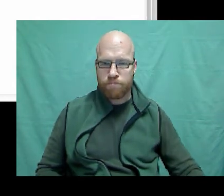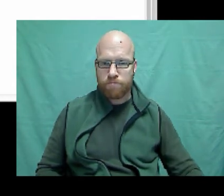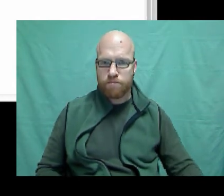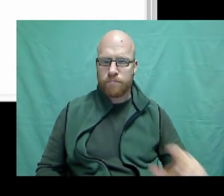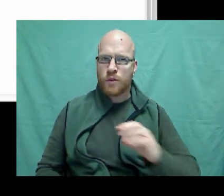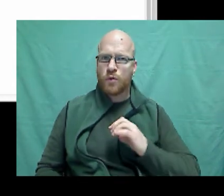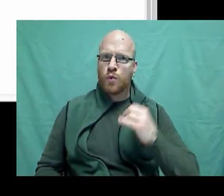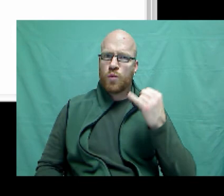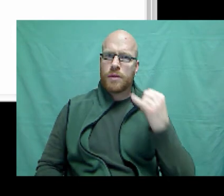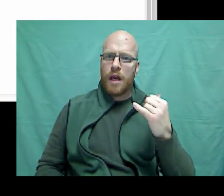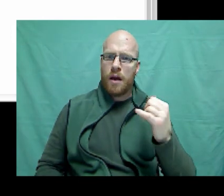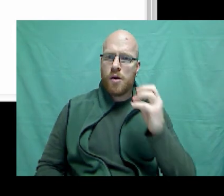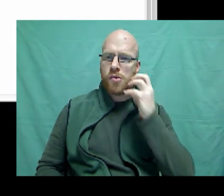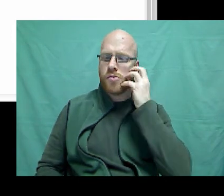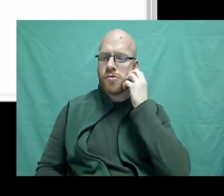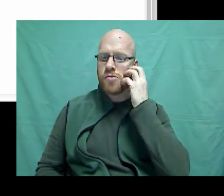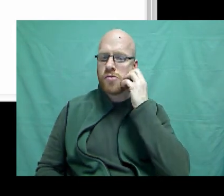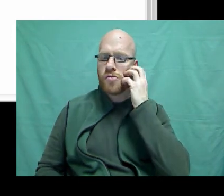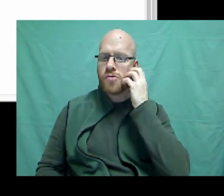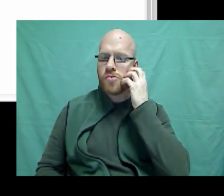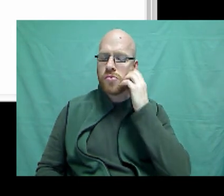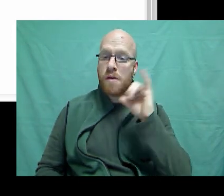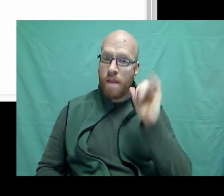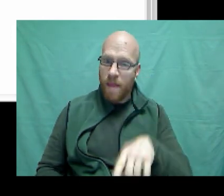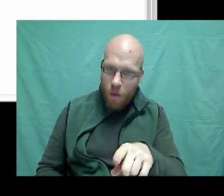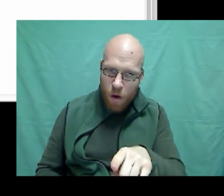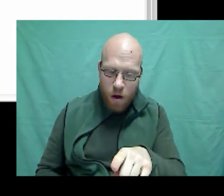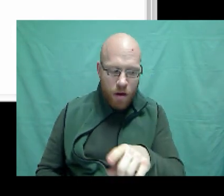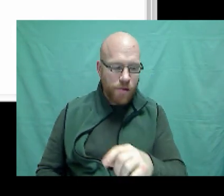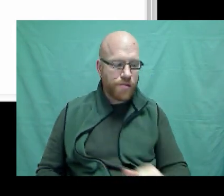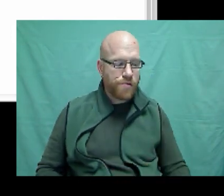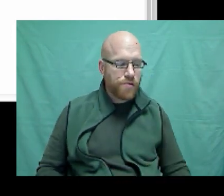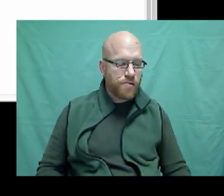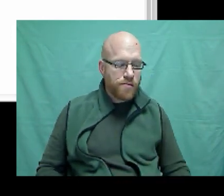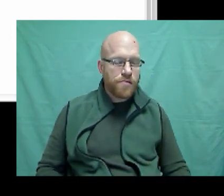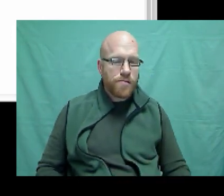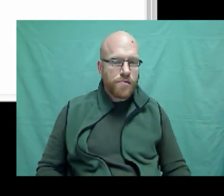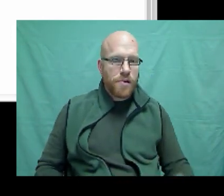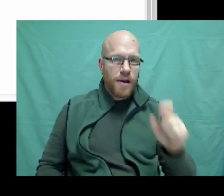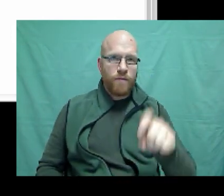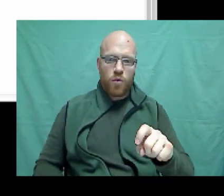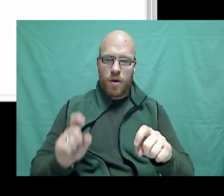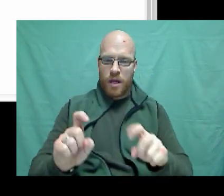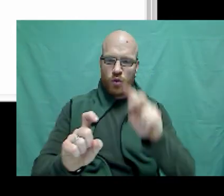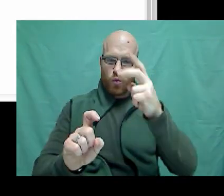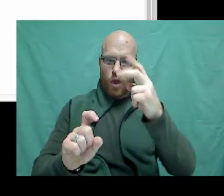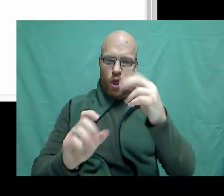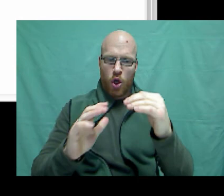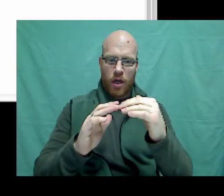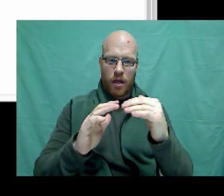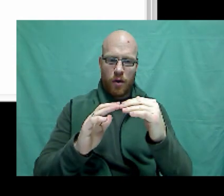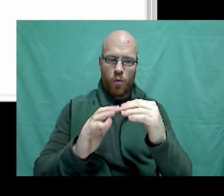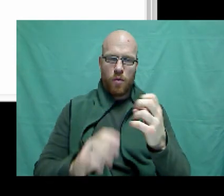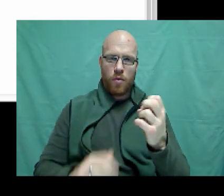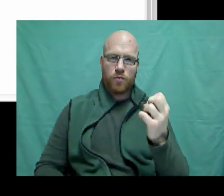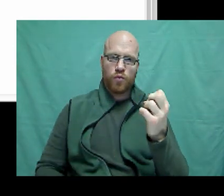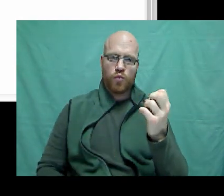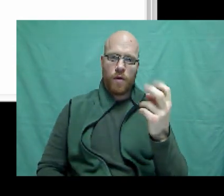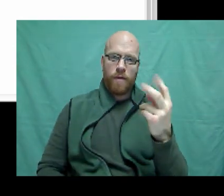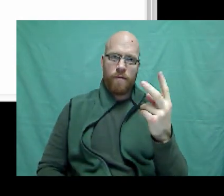Okay, now I have x squared equals 12. Well, I have to take the square